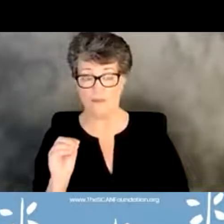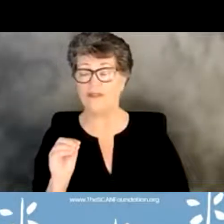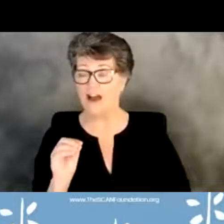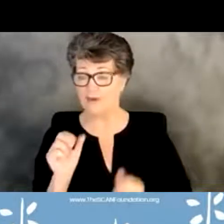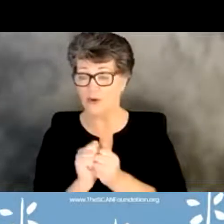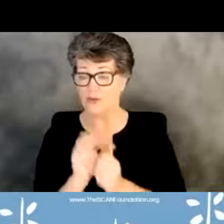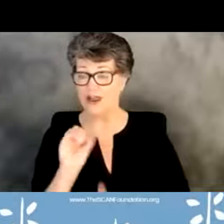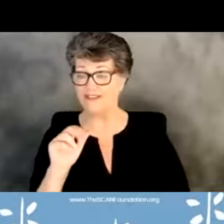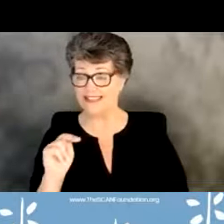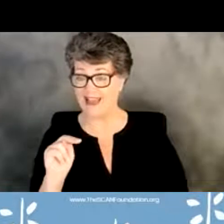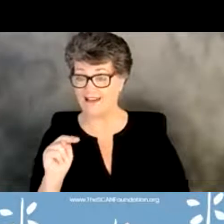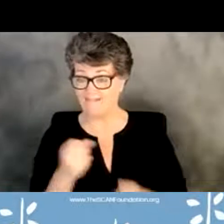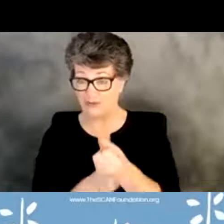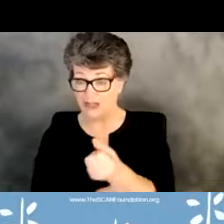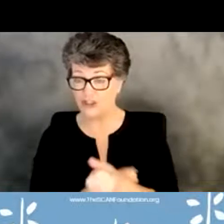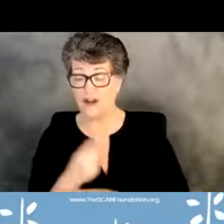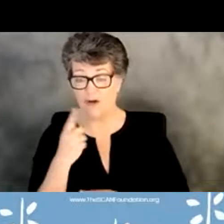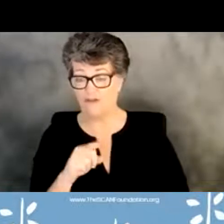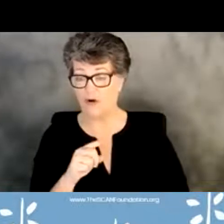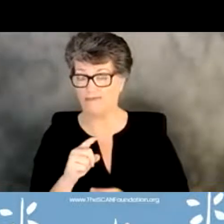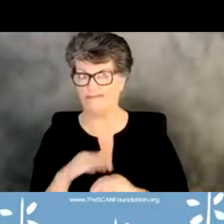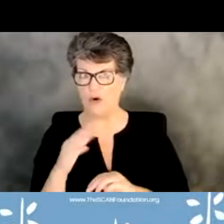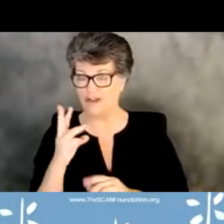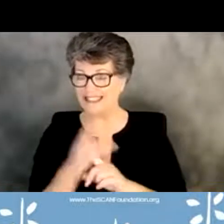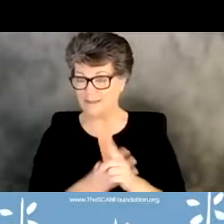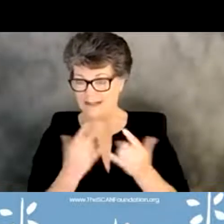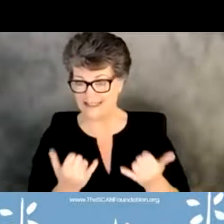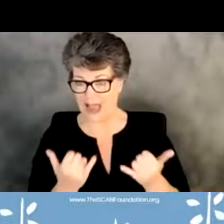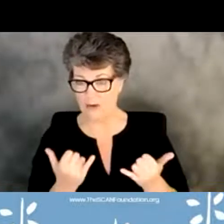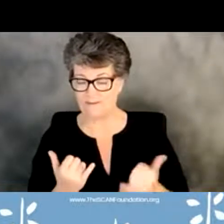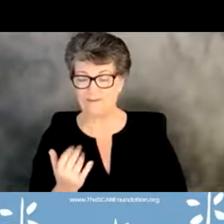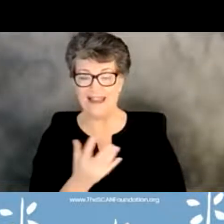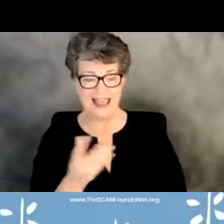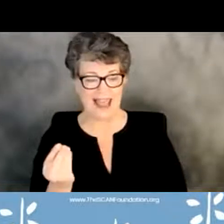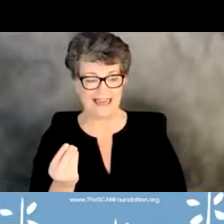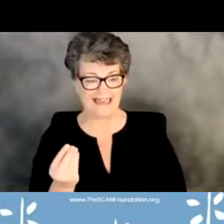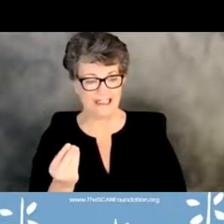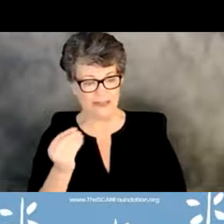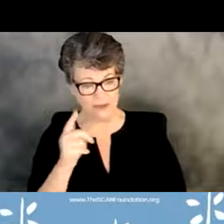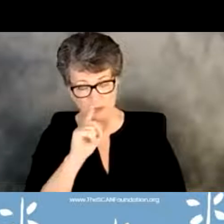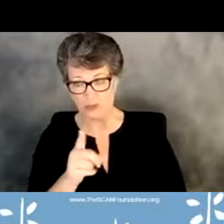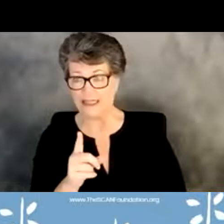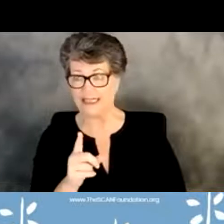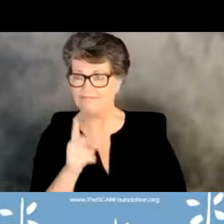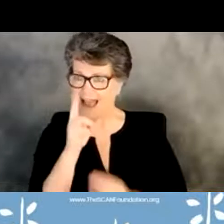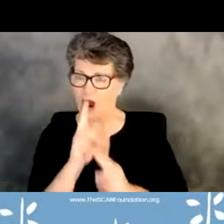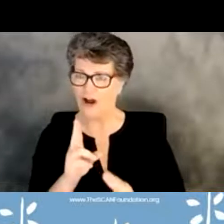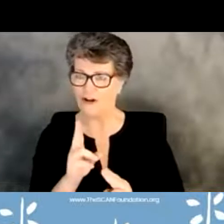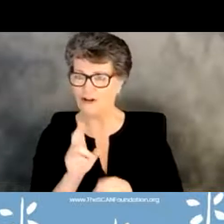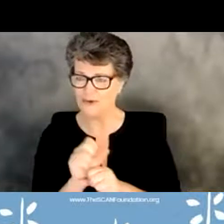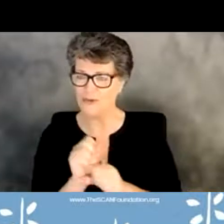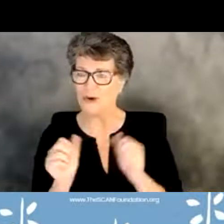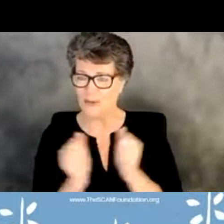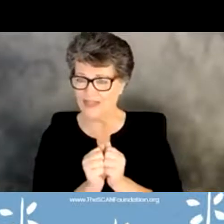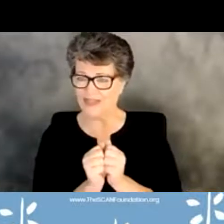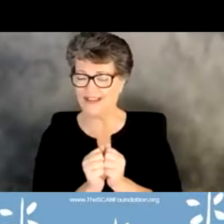SCAN Foundation for a little over 6 months now, and it has really been an honor to really work with